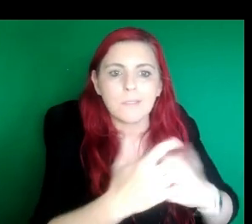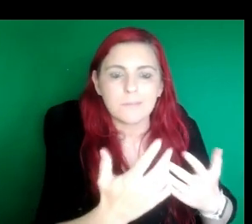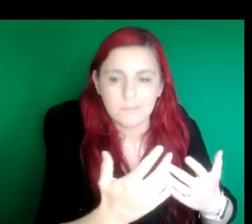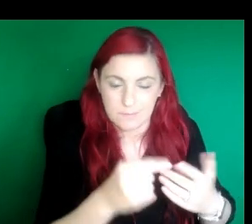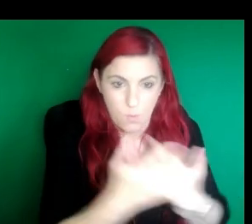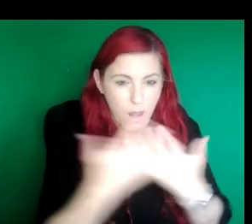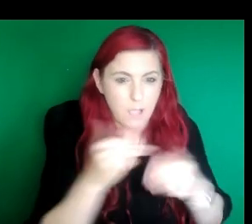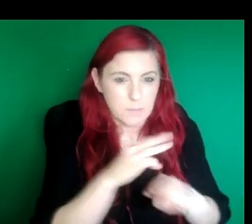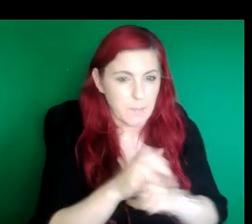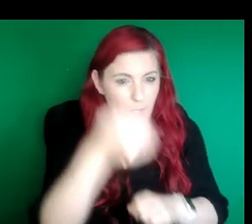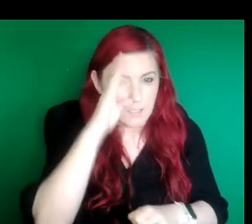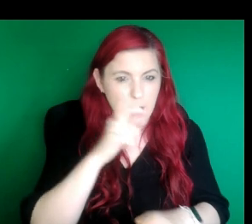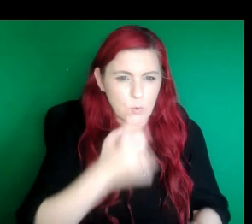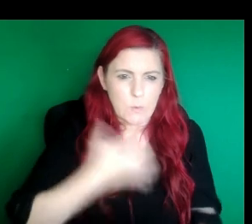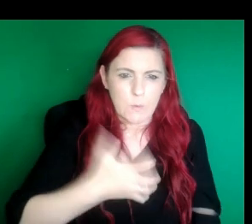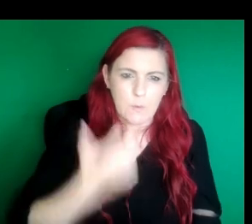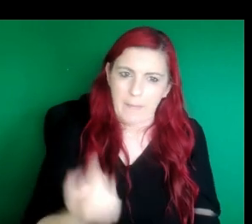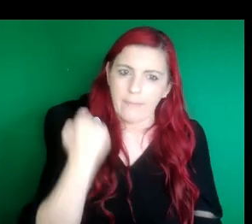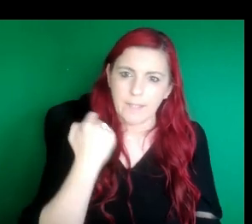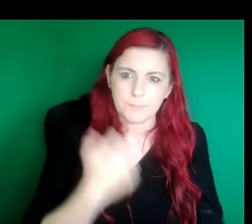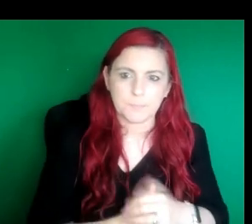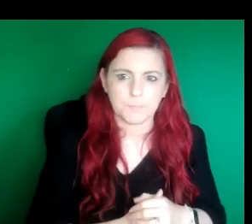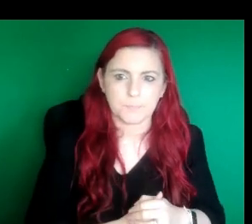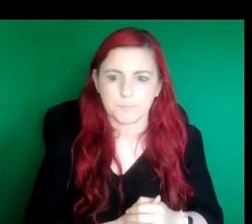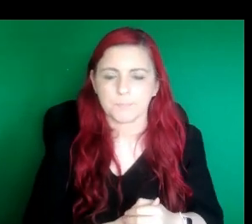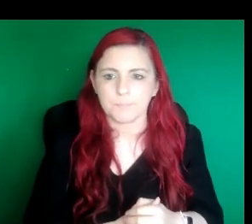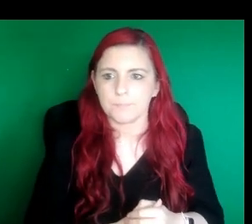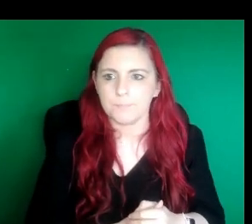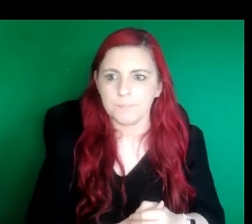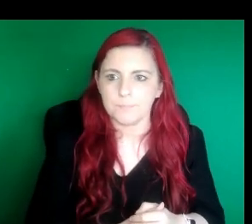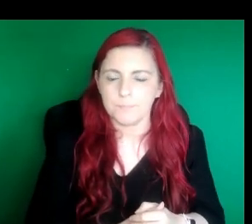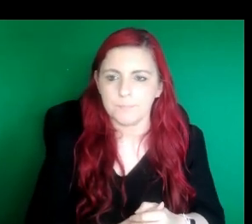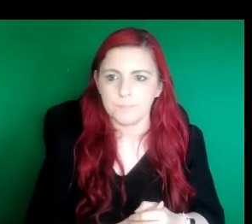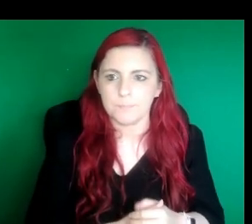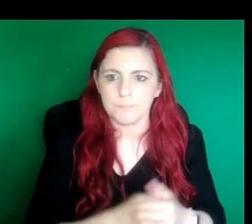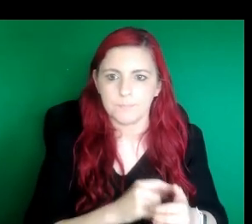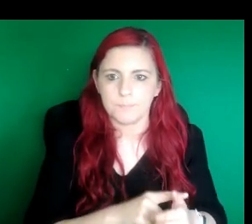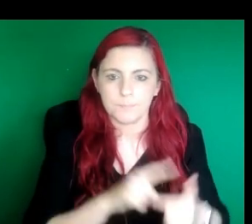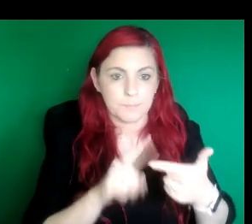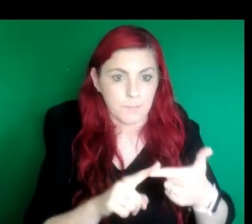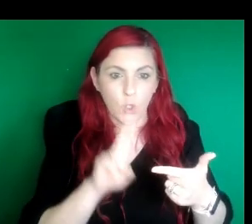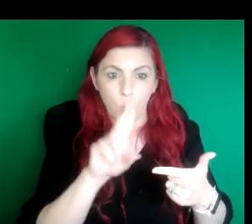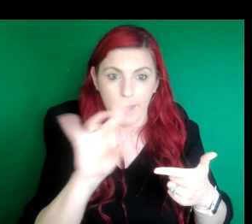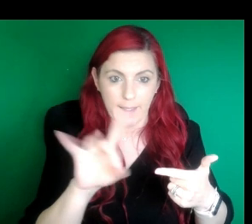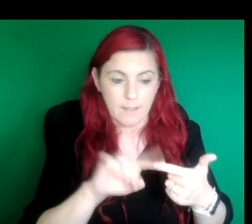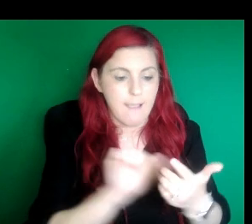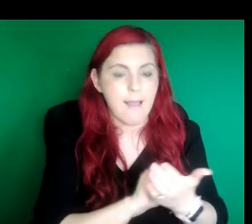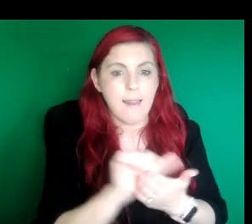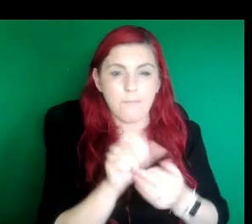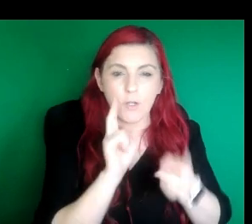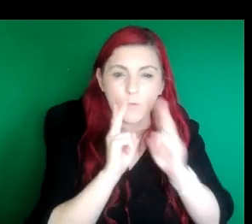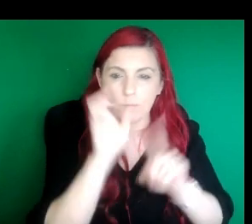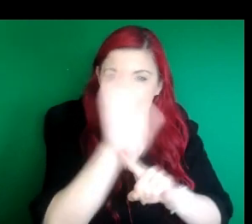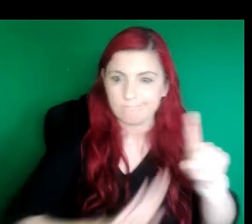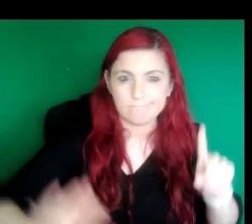And a lot of people in Ireland were very annoyed about that situation. I did 11 interviews in the UK, all across